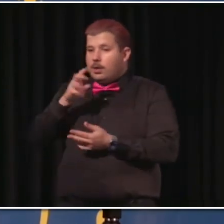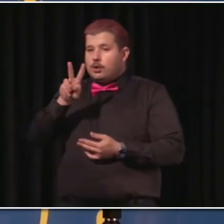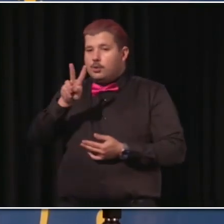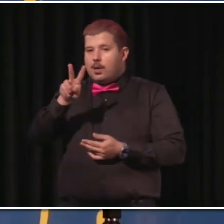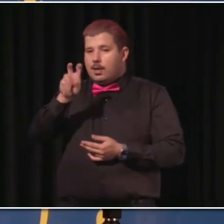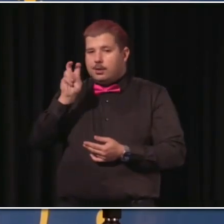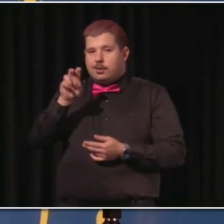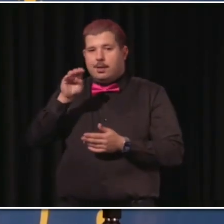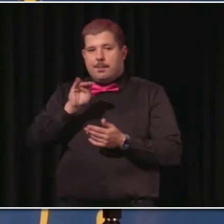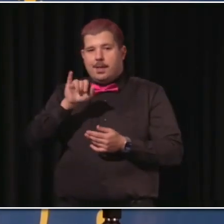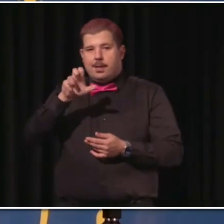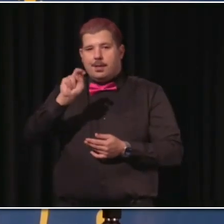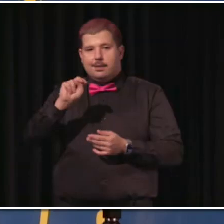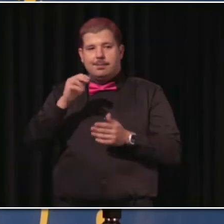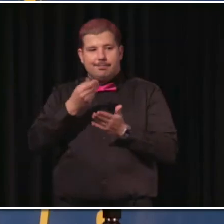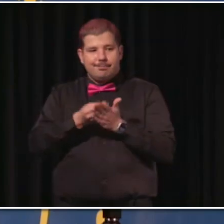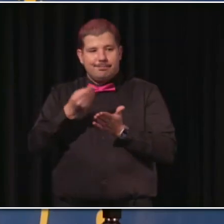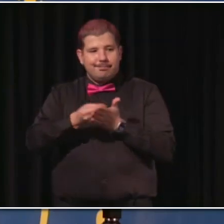San Diegans.